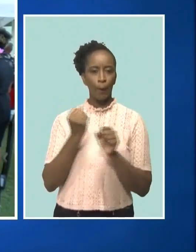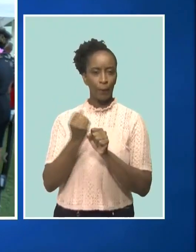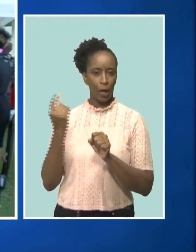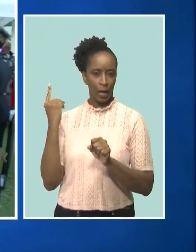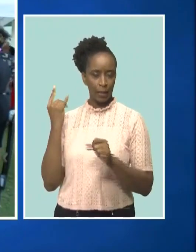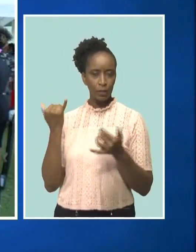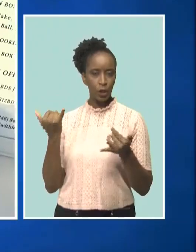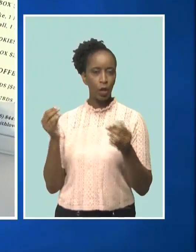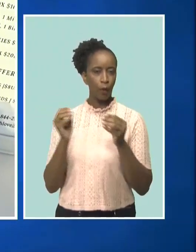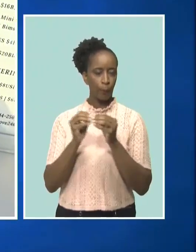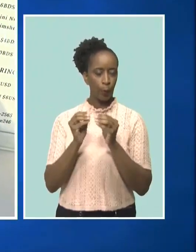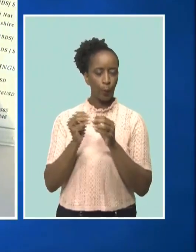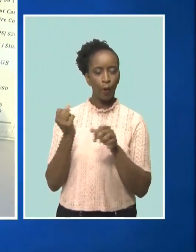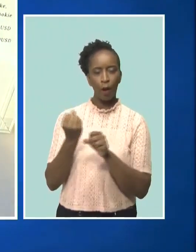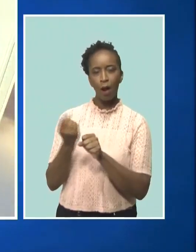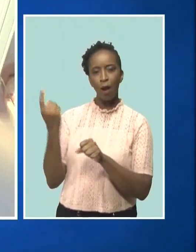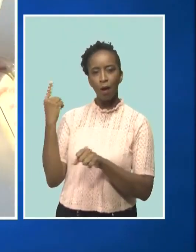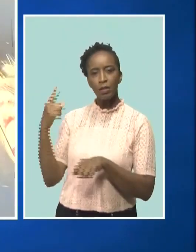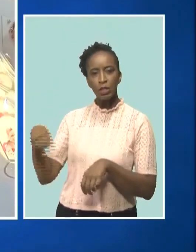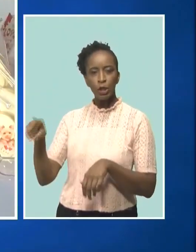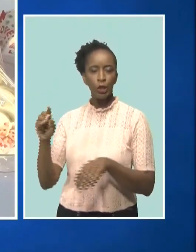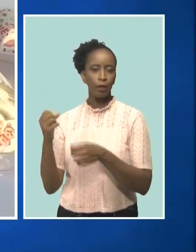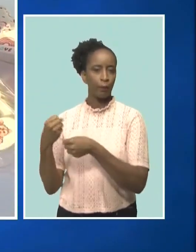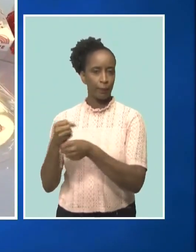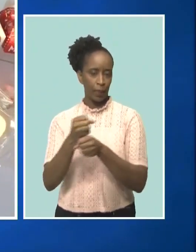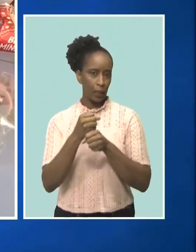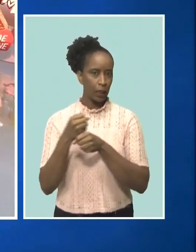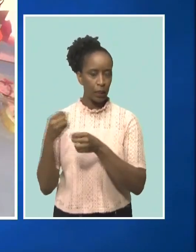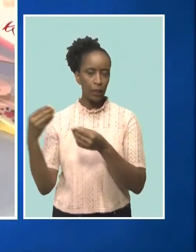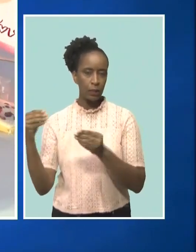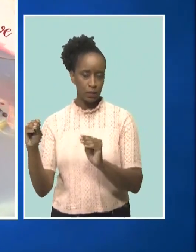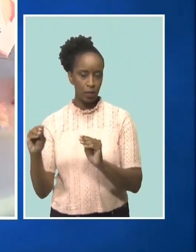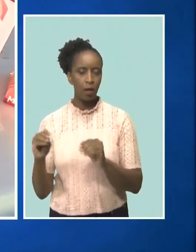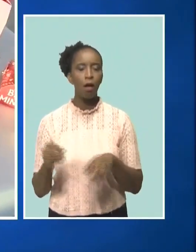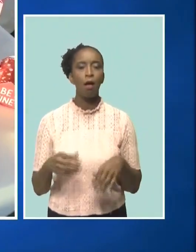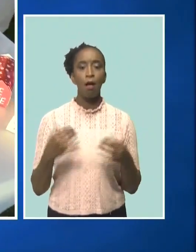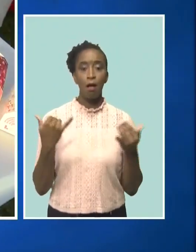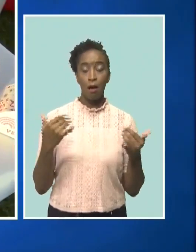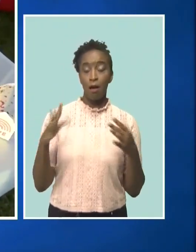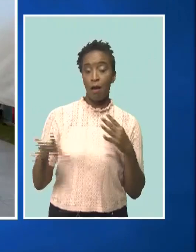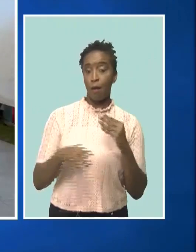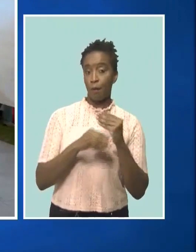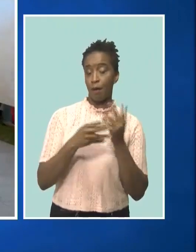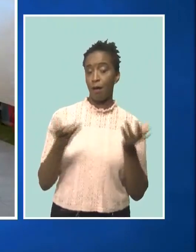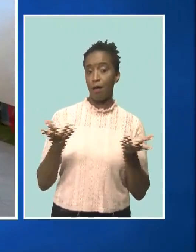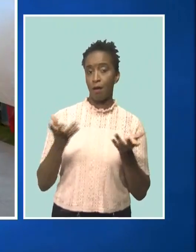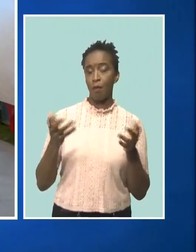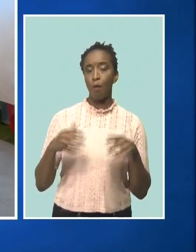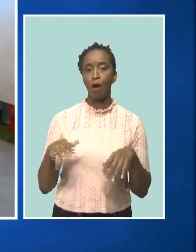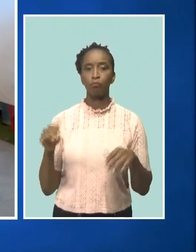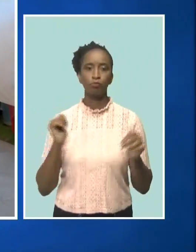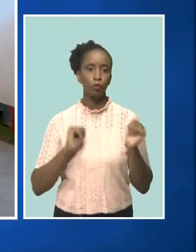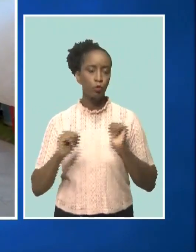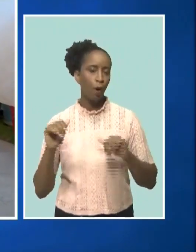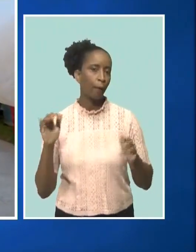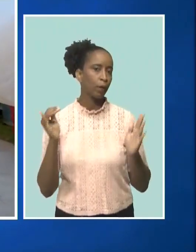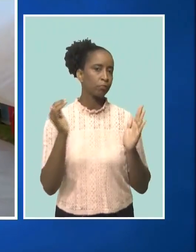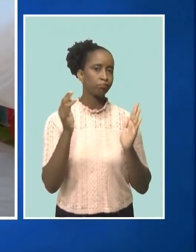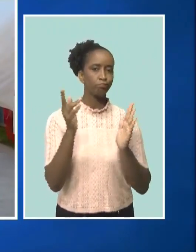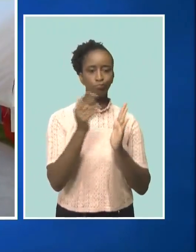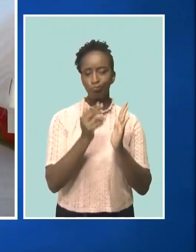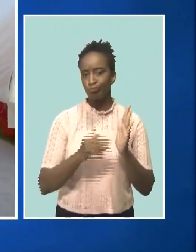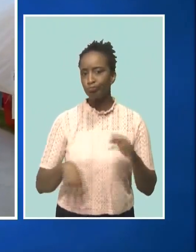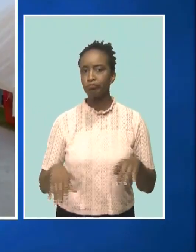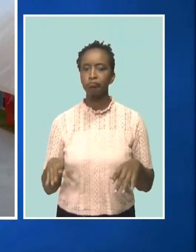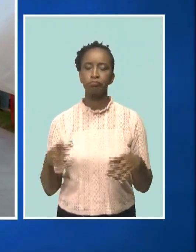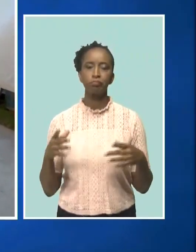with products. We've now gone into the creative side of it, so we've exposed a nice and upcoming